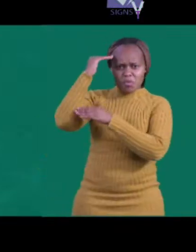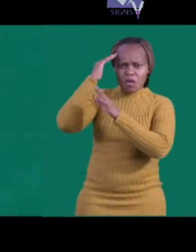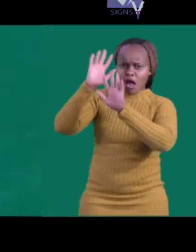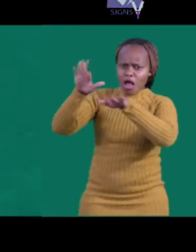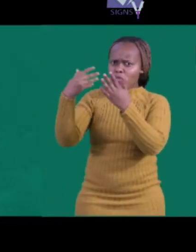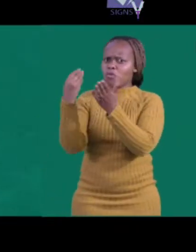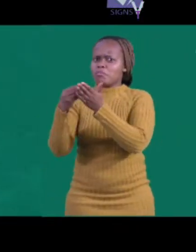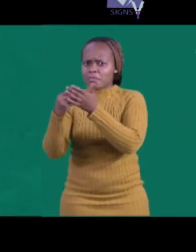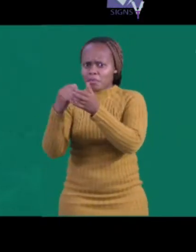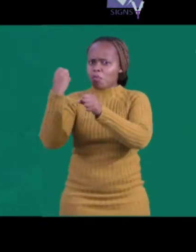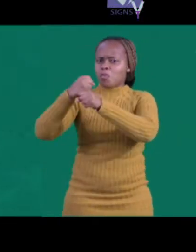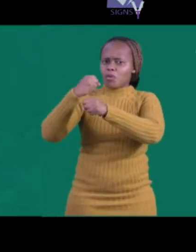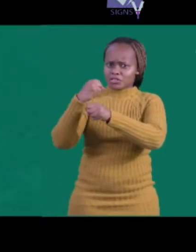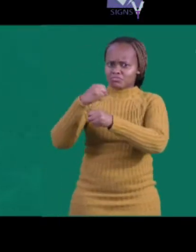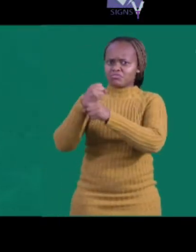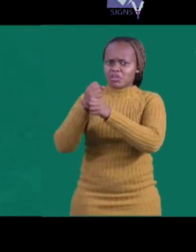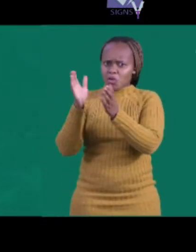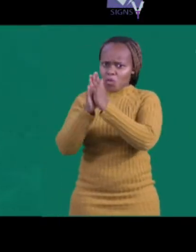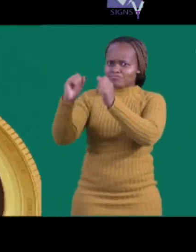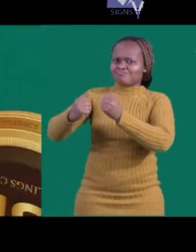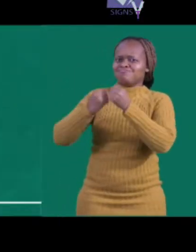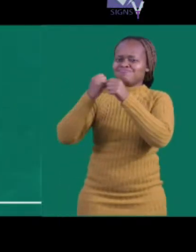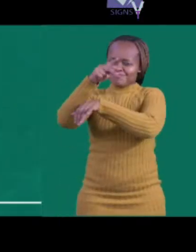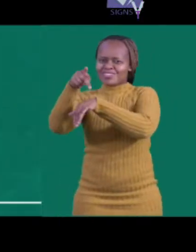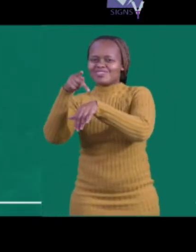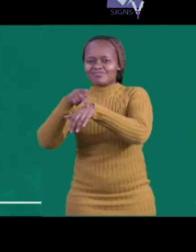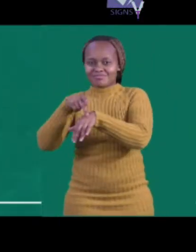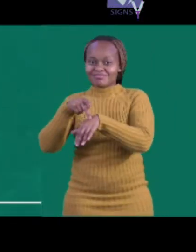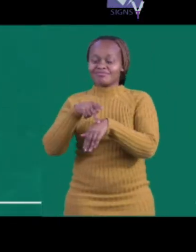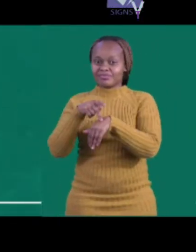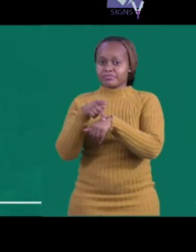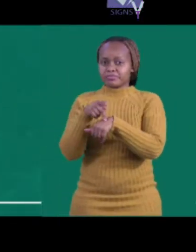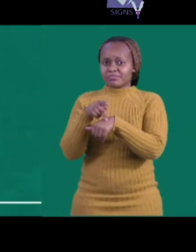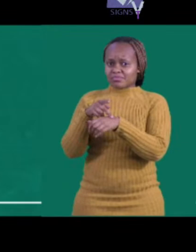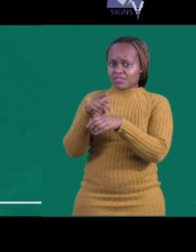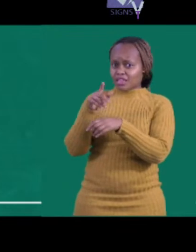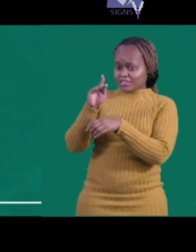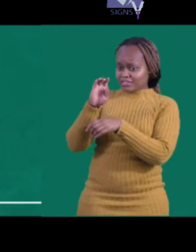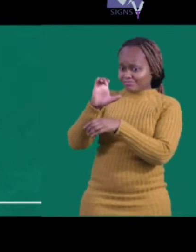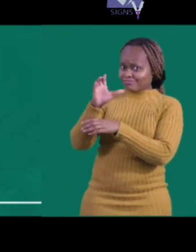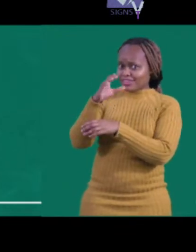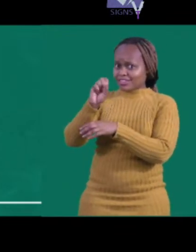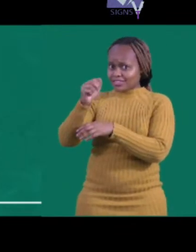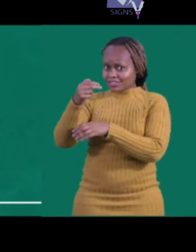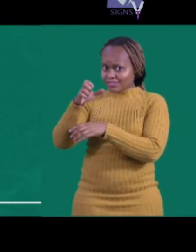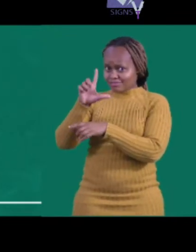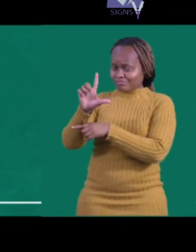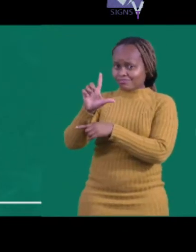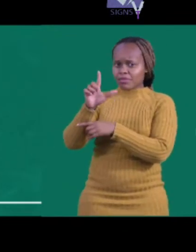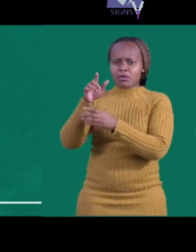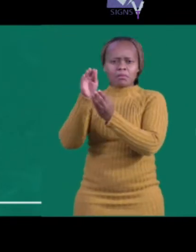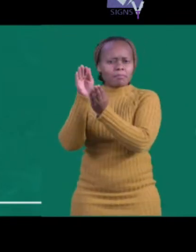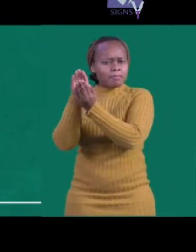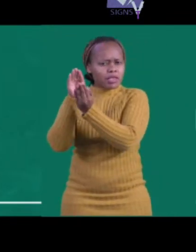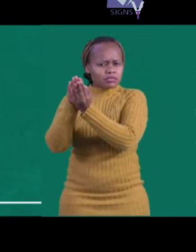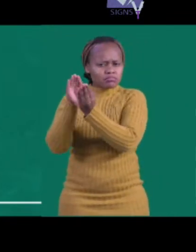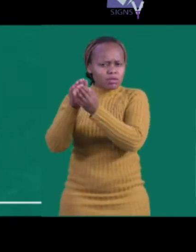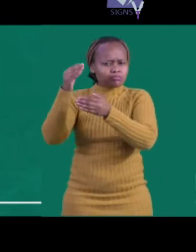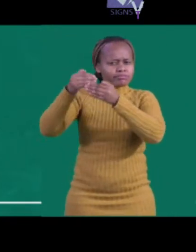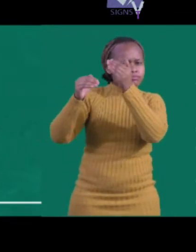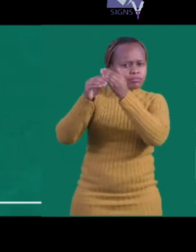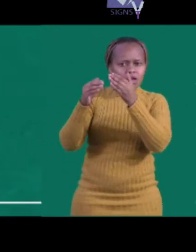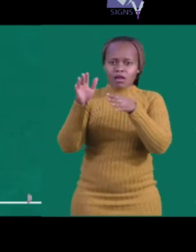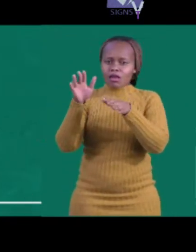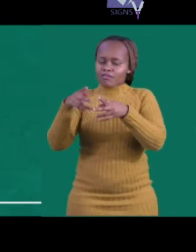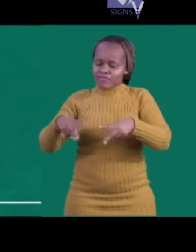You know how money works and how you would want it to work for you without compromising on your principles. The KCB Sahel